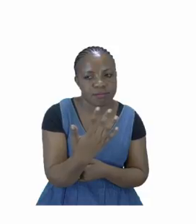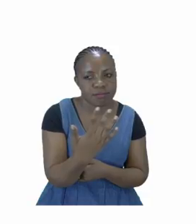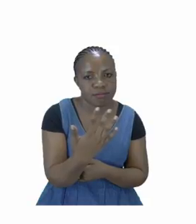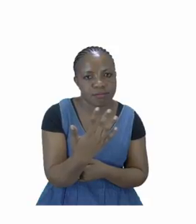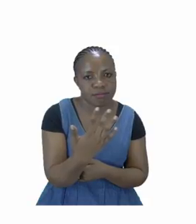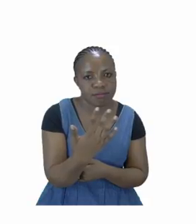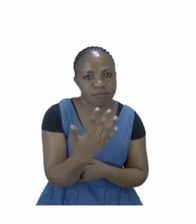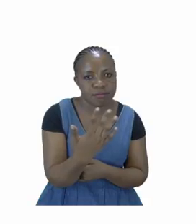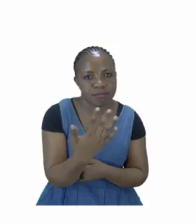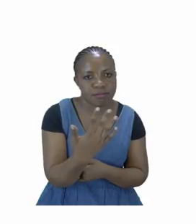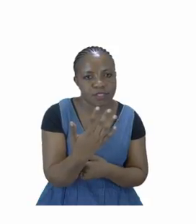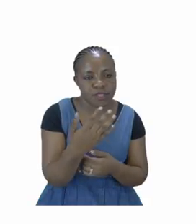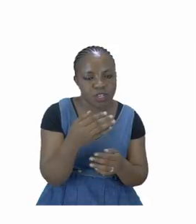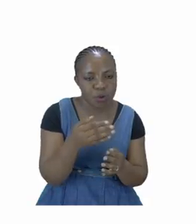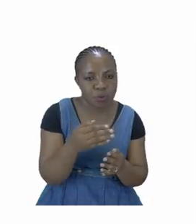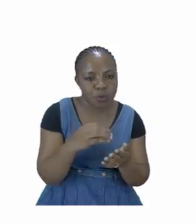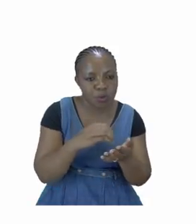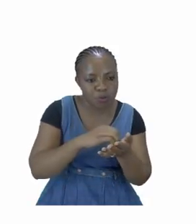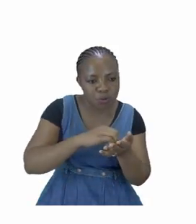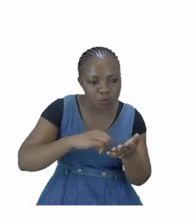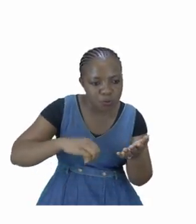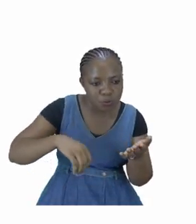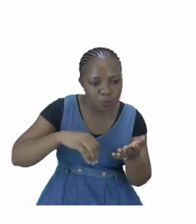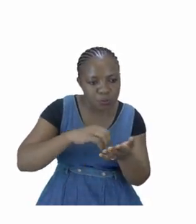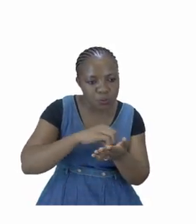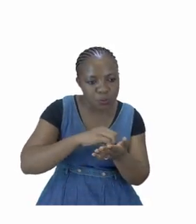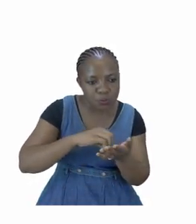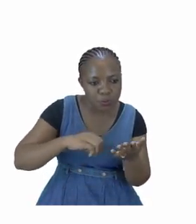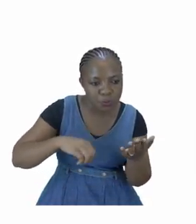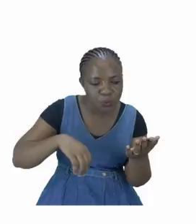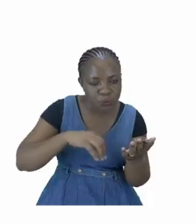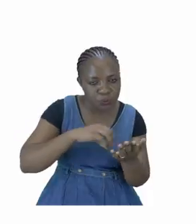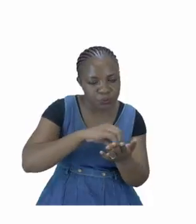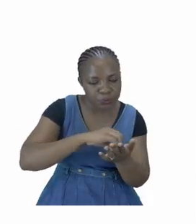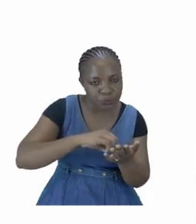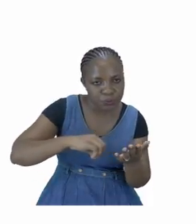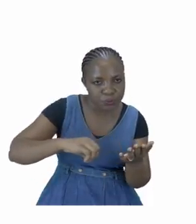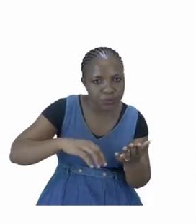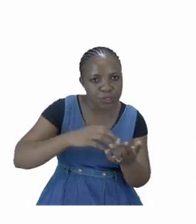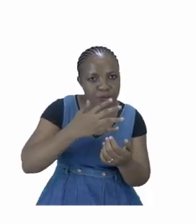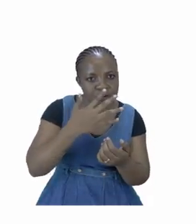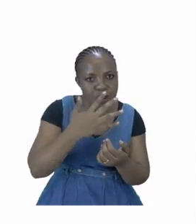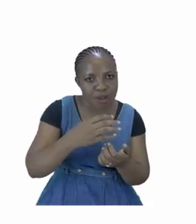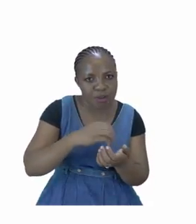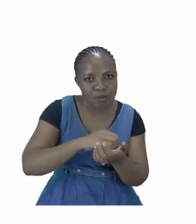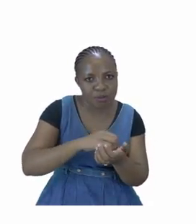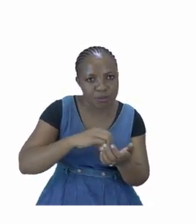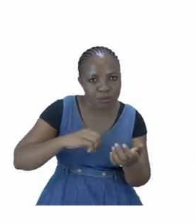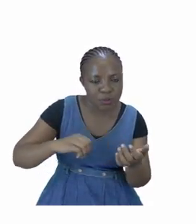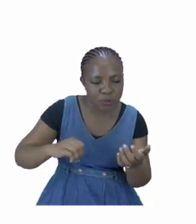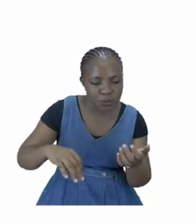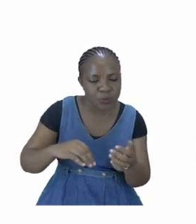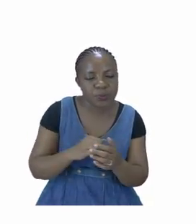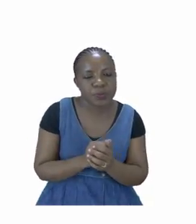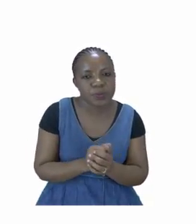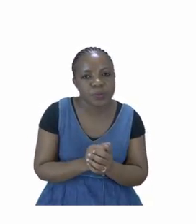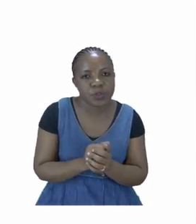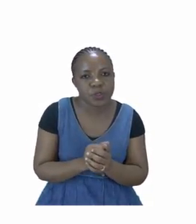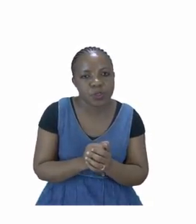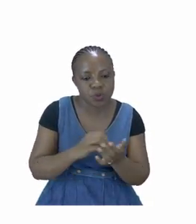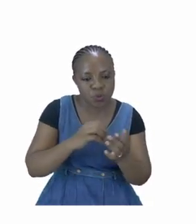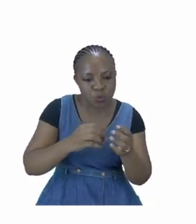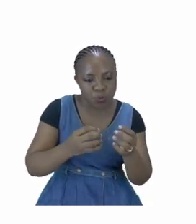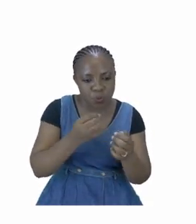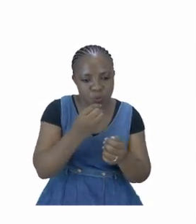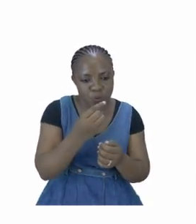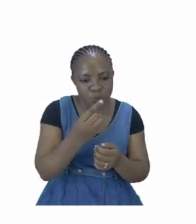going to count taking away, counting backwards. Let's